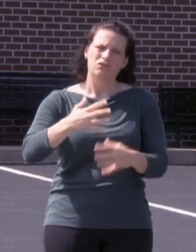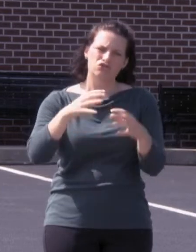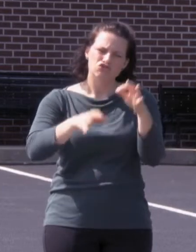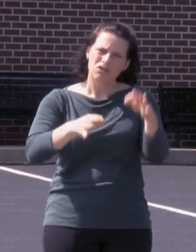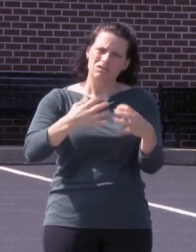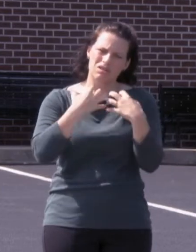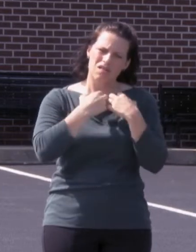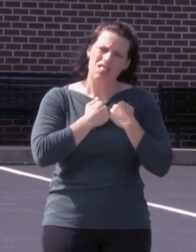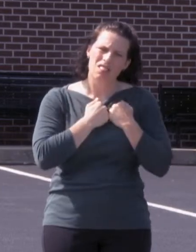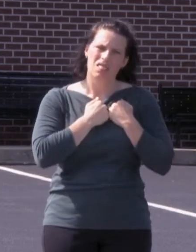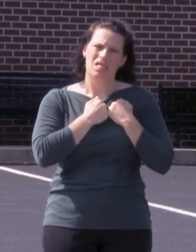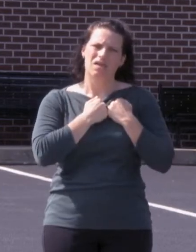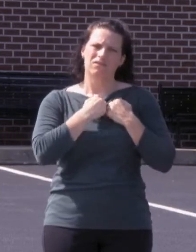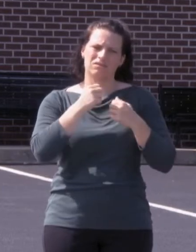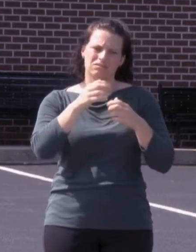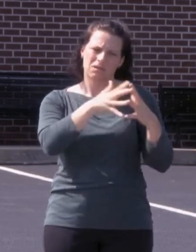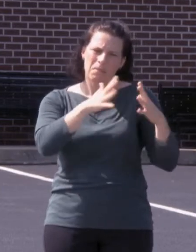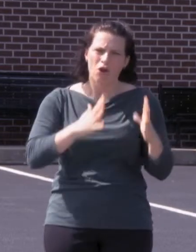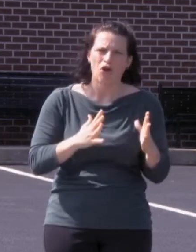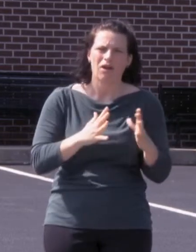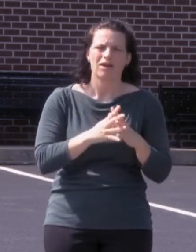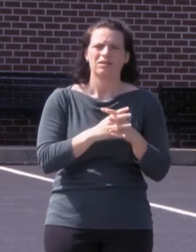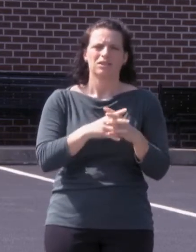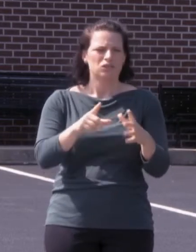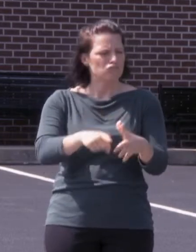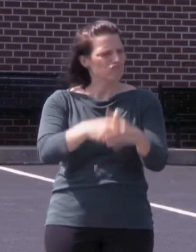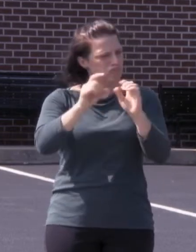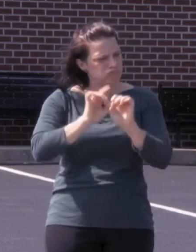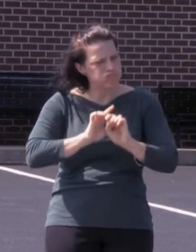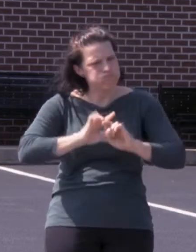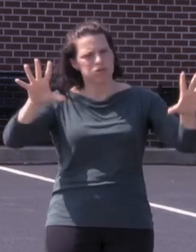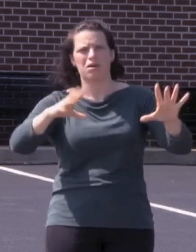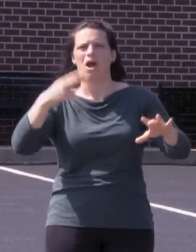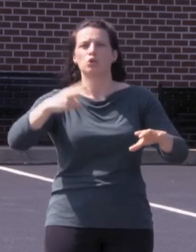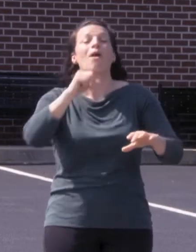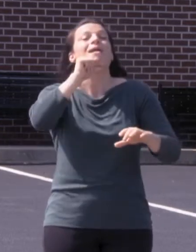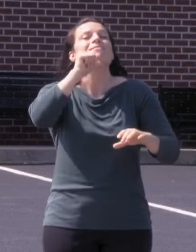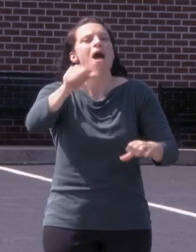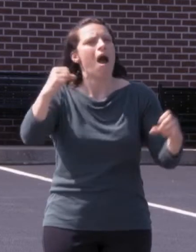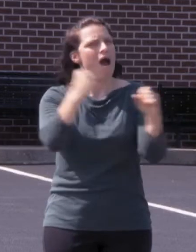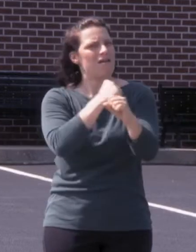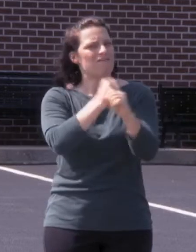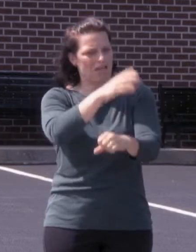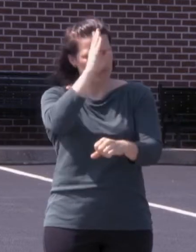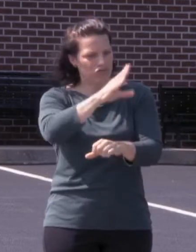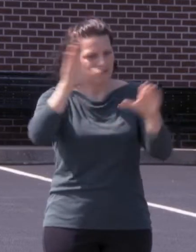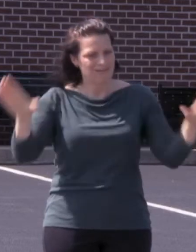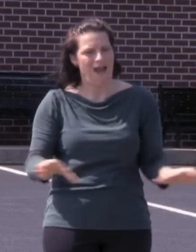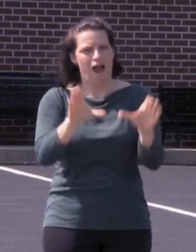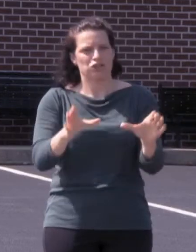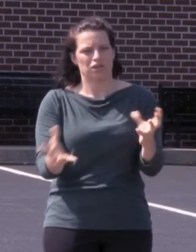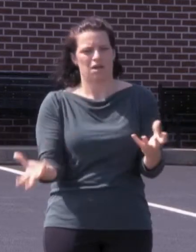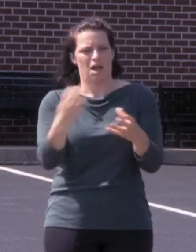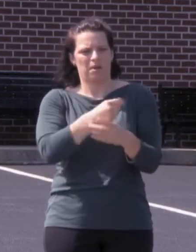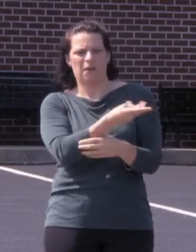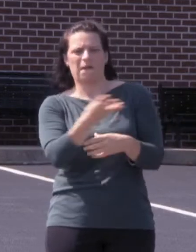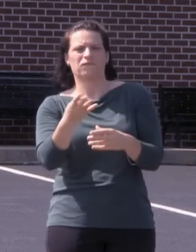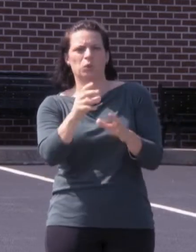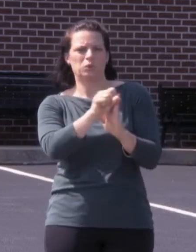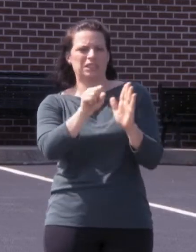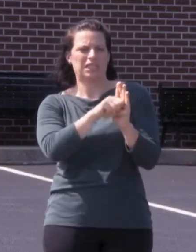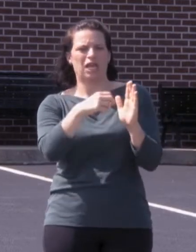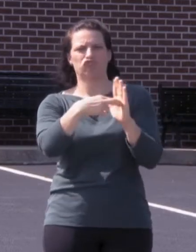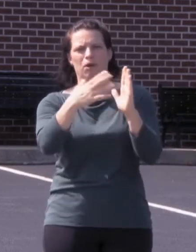from a panoply of backgrounds sparked a historic, nonviolent, direct action among a handful of state